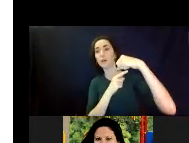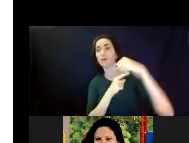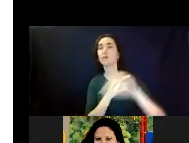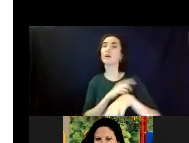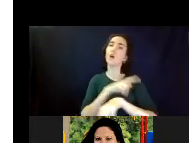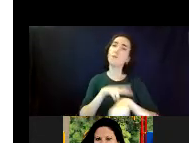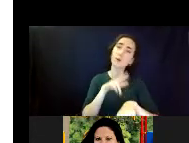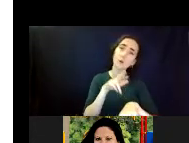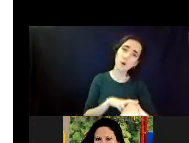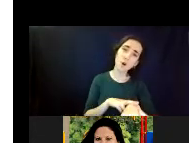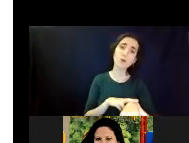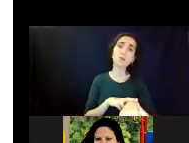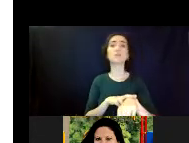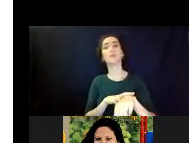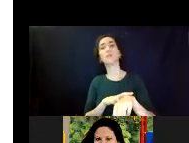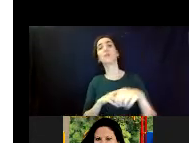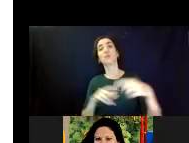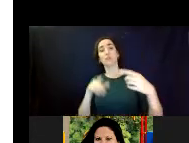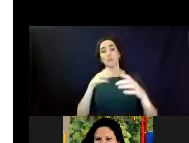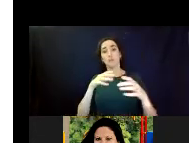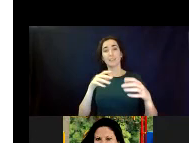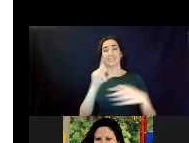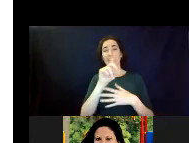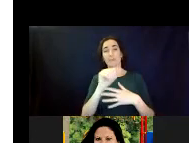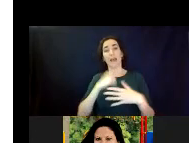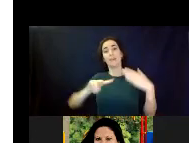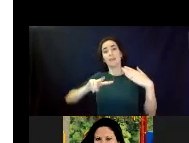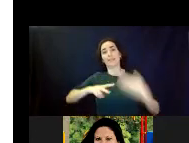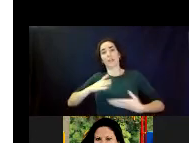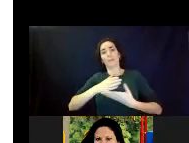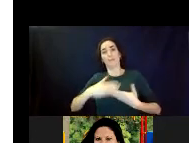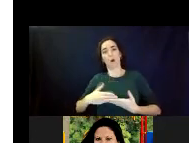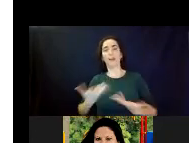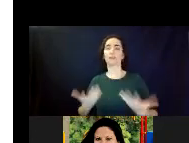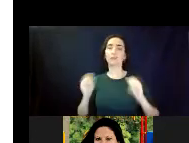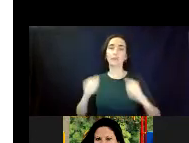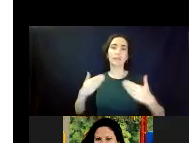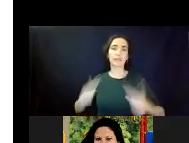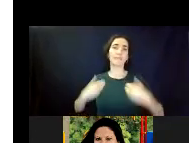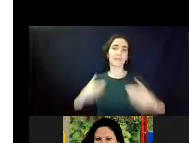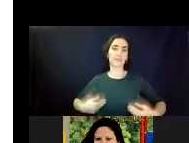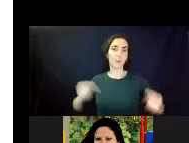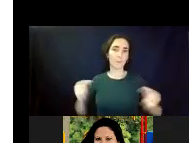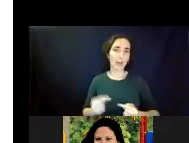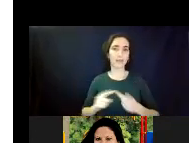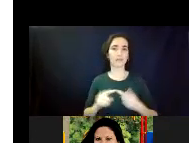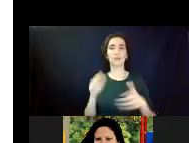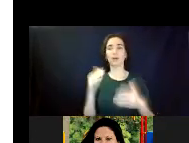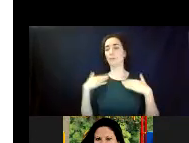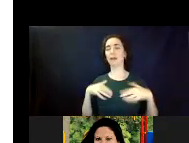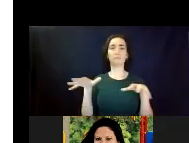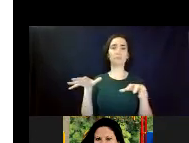can be a secondary aspect of disability, like physical pain, atrophy, immobility,